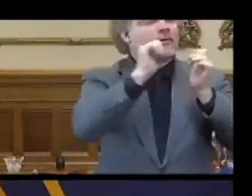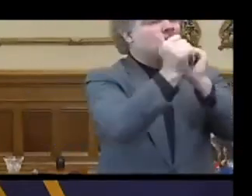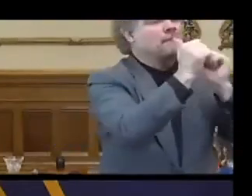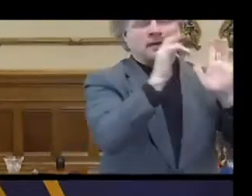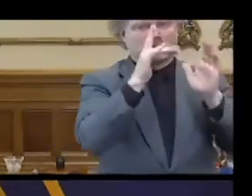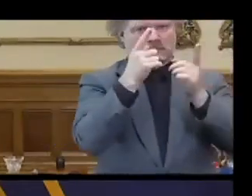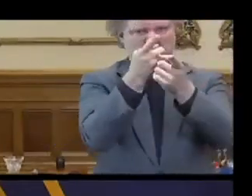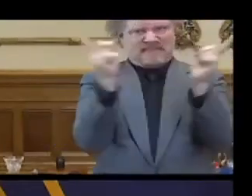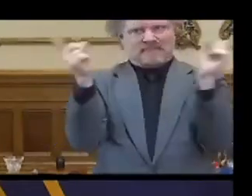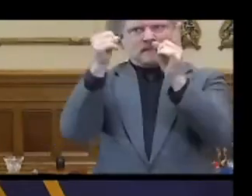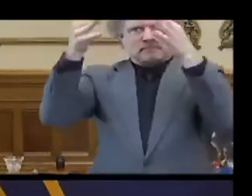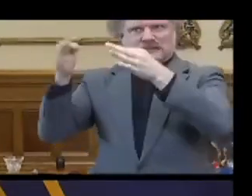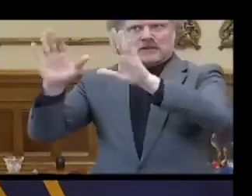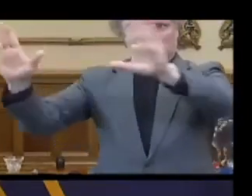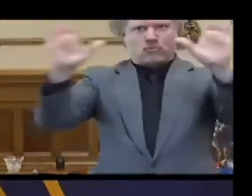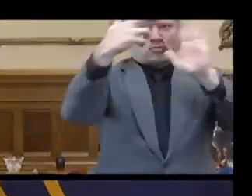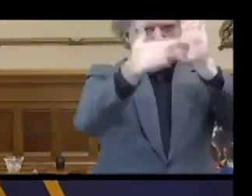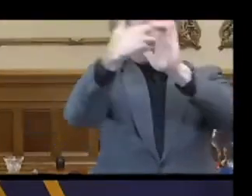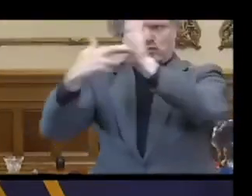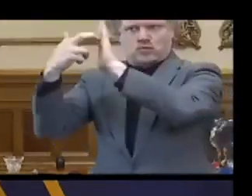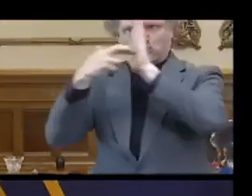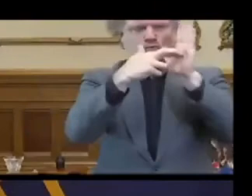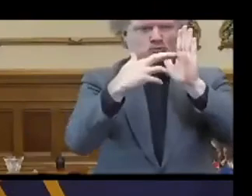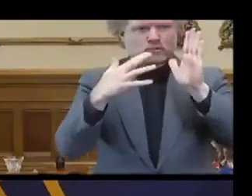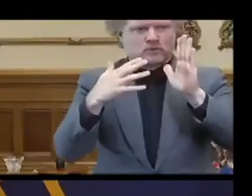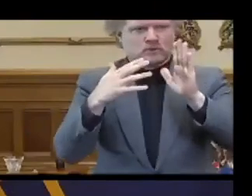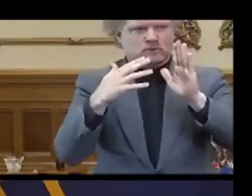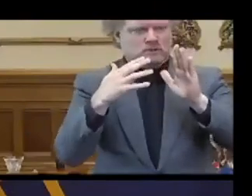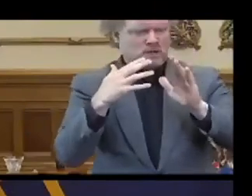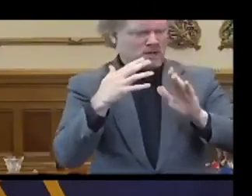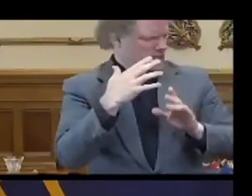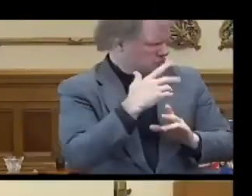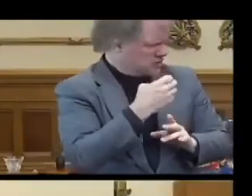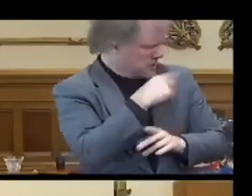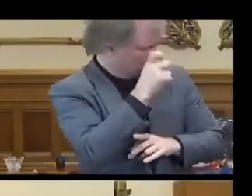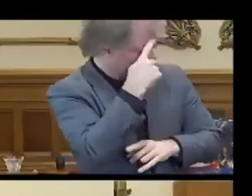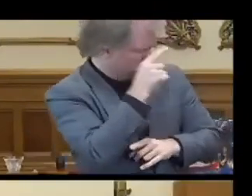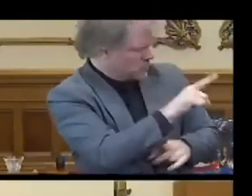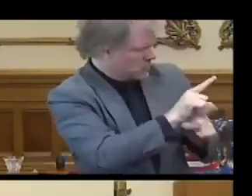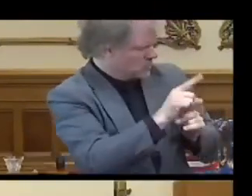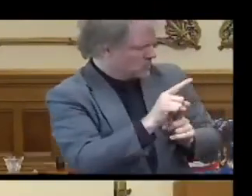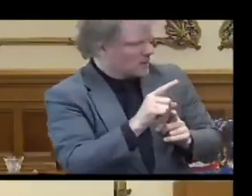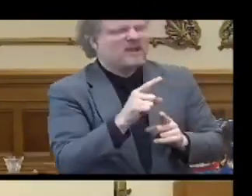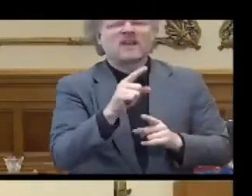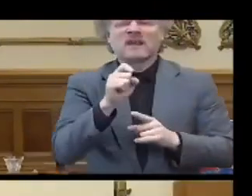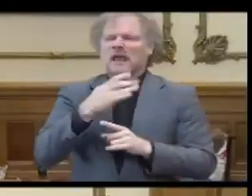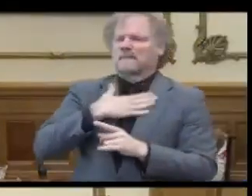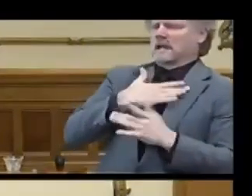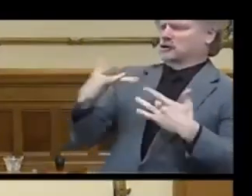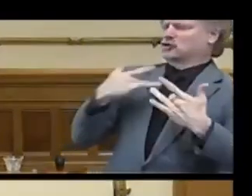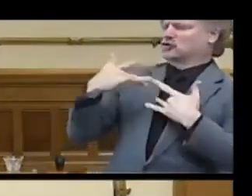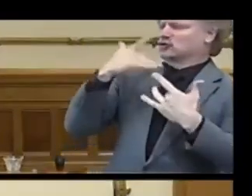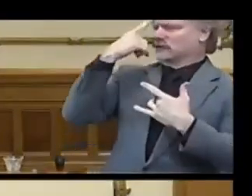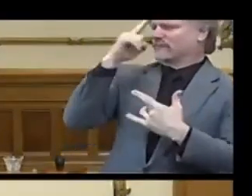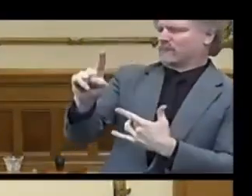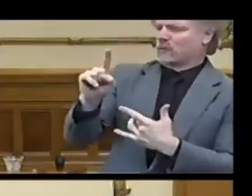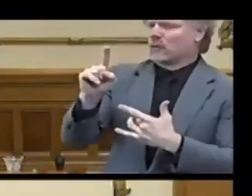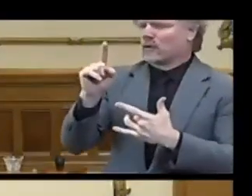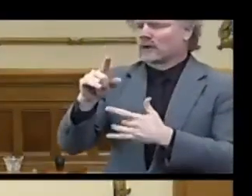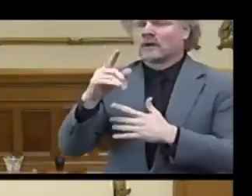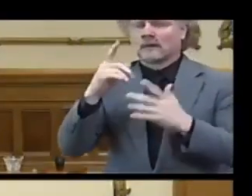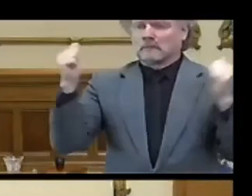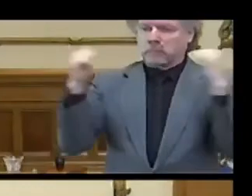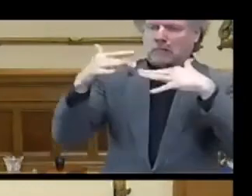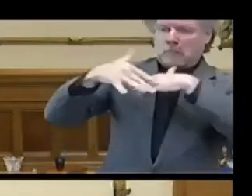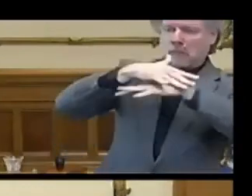make their own rules. And did she have a question for you? Or? Right. Do I have concerns about a large convention? Yes. So a large amount